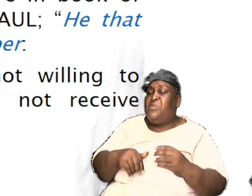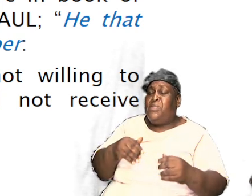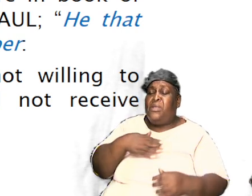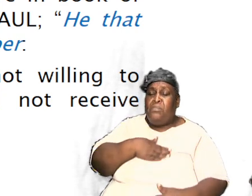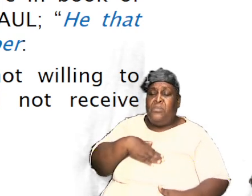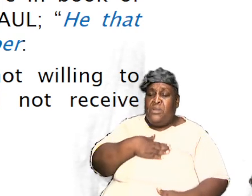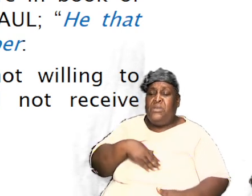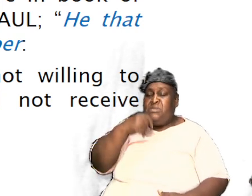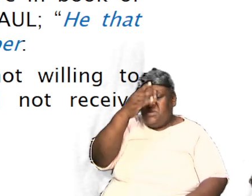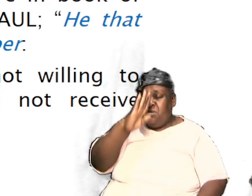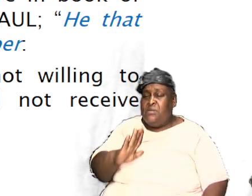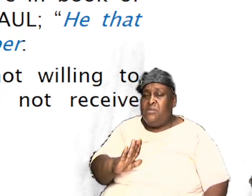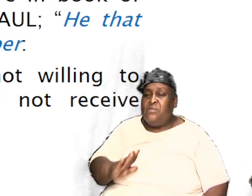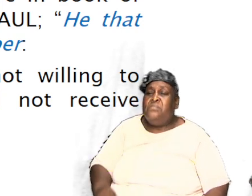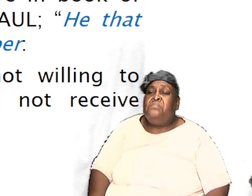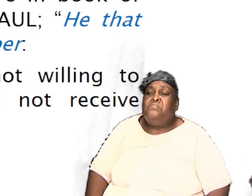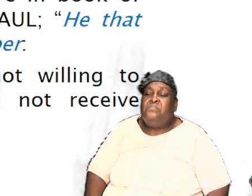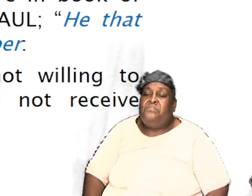the Lord.